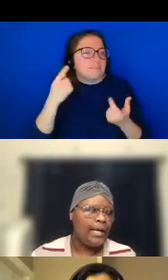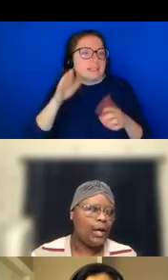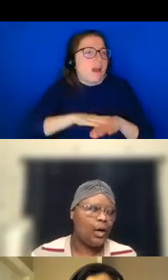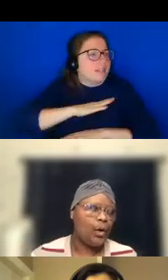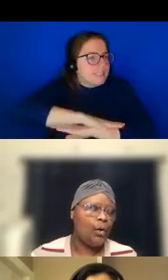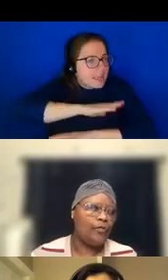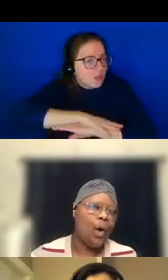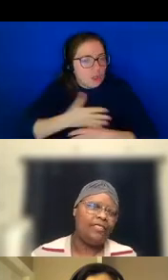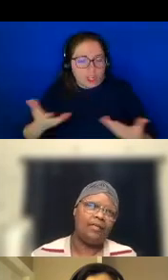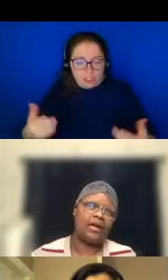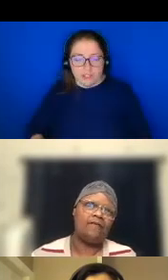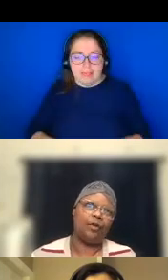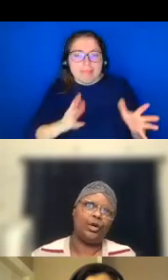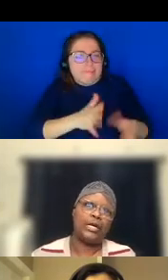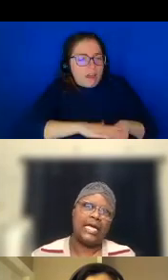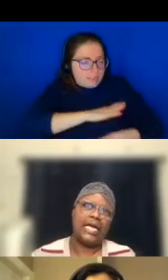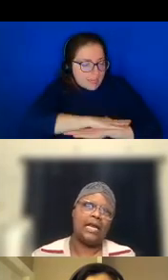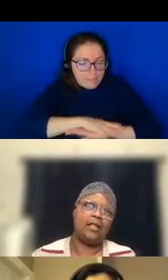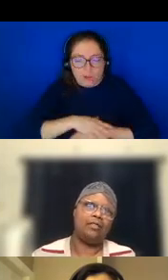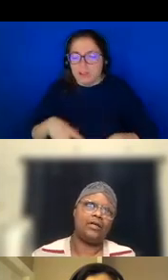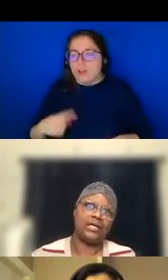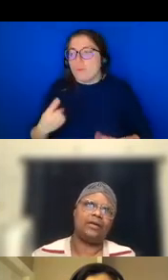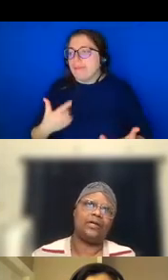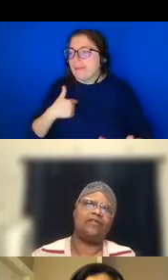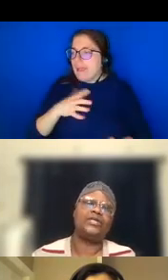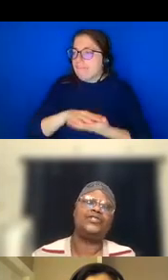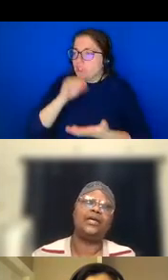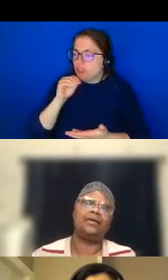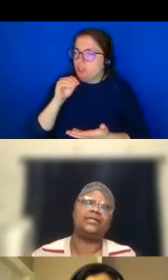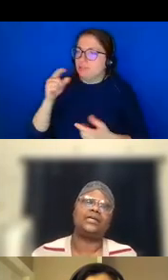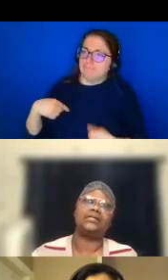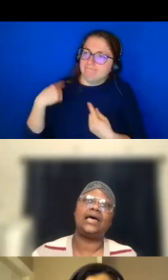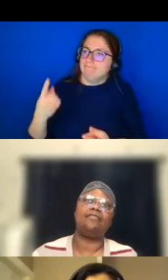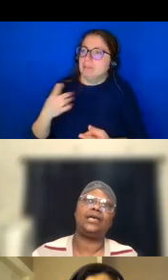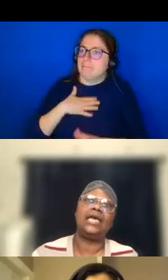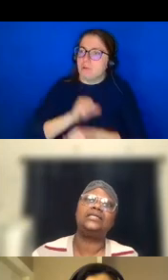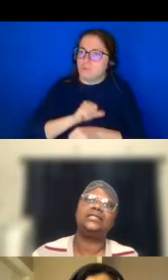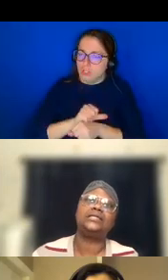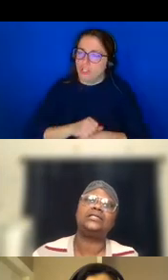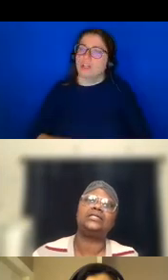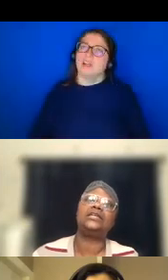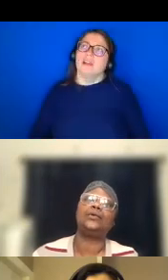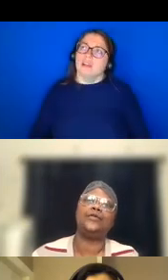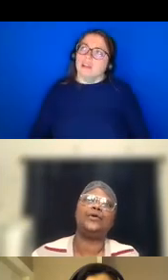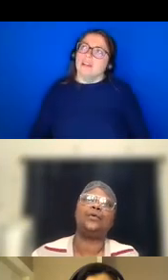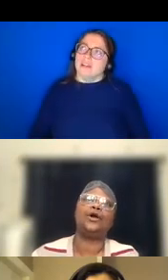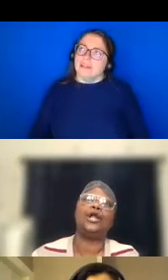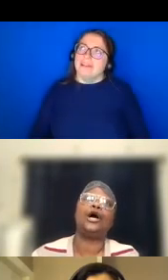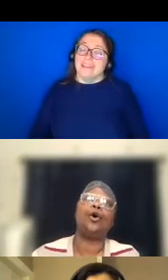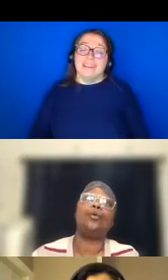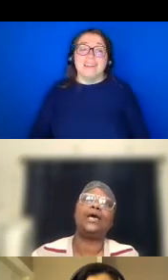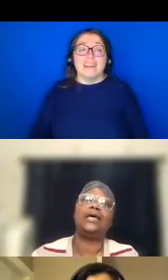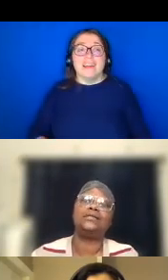But the one thing that I've learned in the time that I've been doing this is that the cases that stick with you are